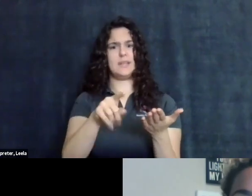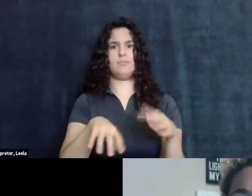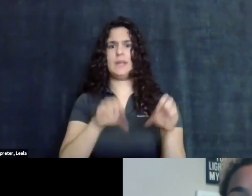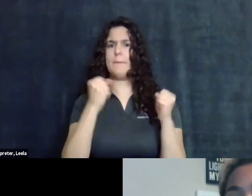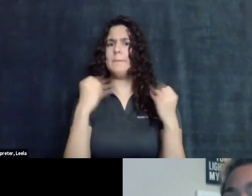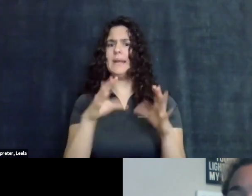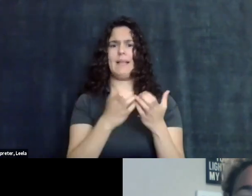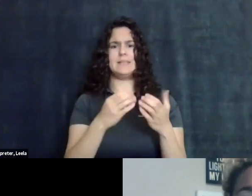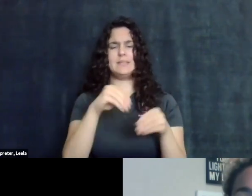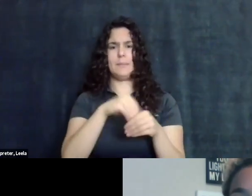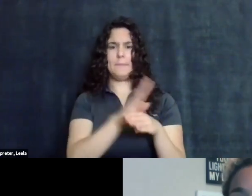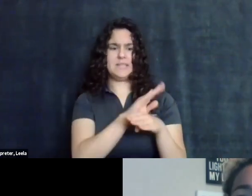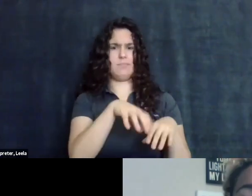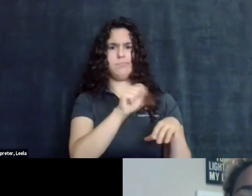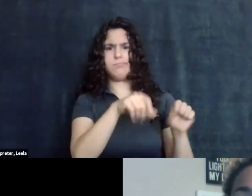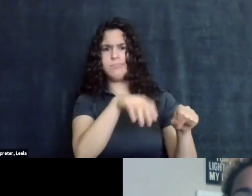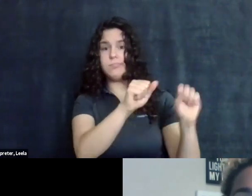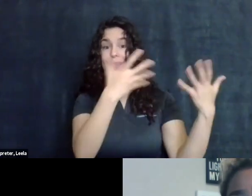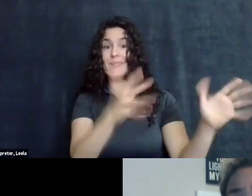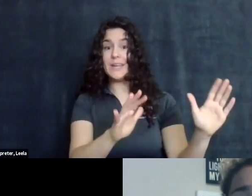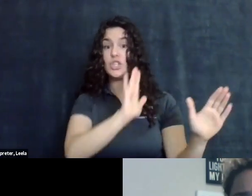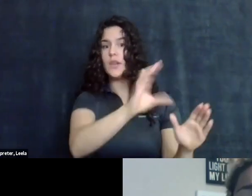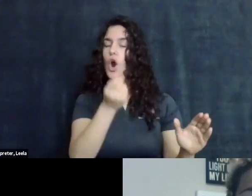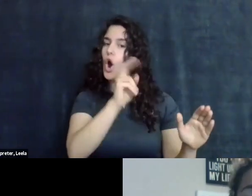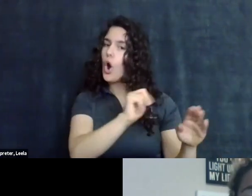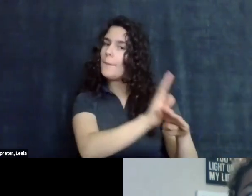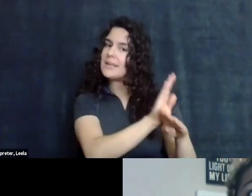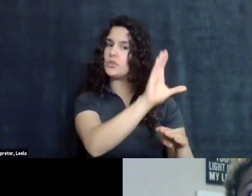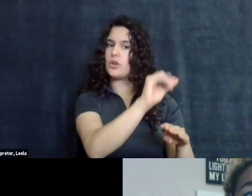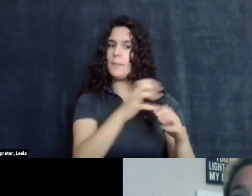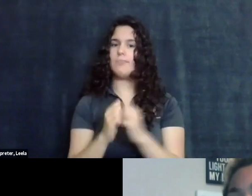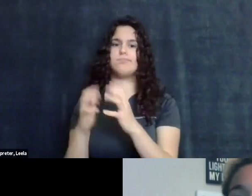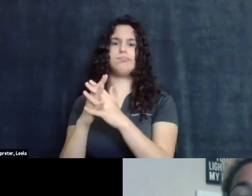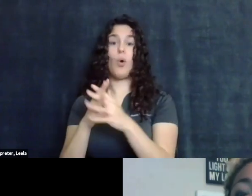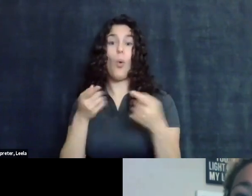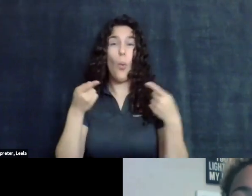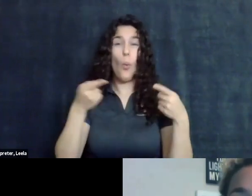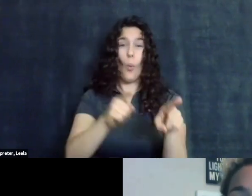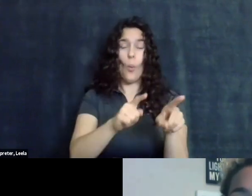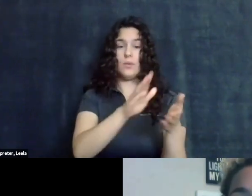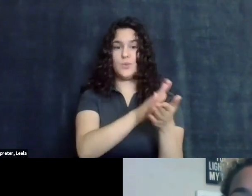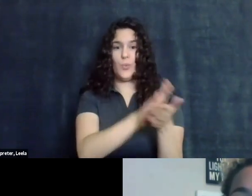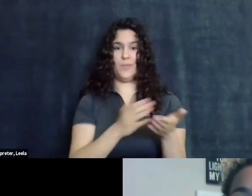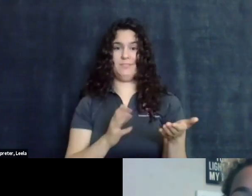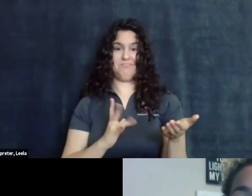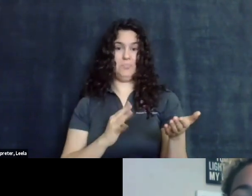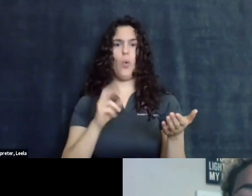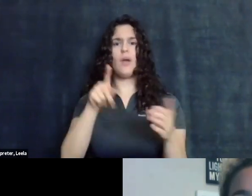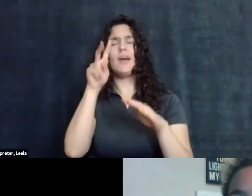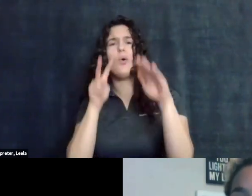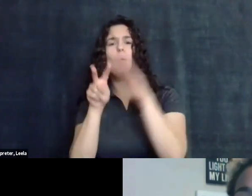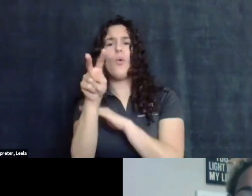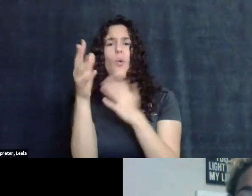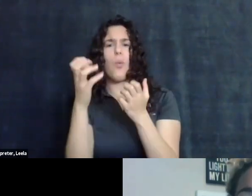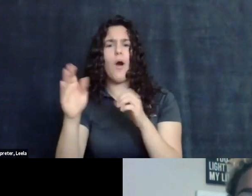of our students are starting their own businesses, starting their own companies while they're taking classes, or they have aspirations of being a business owner. And so